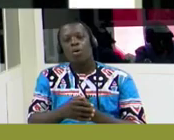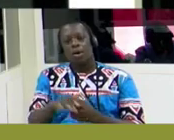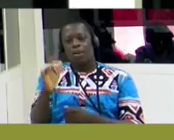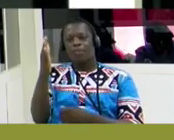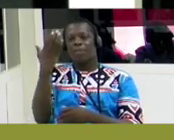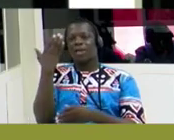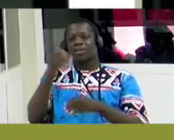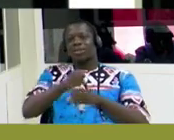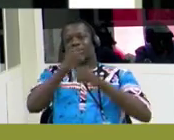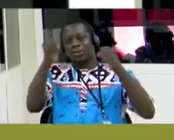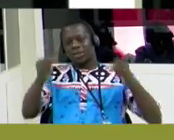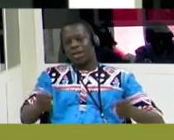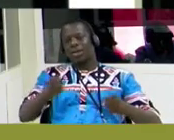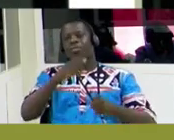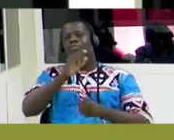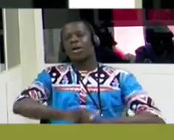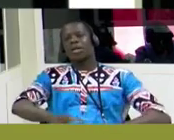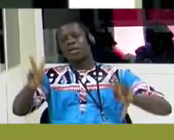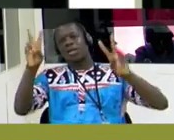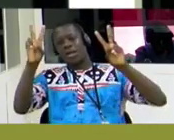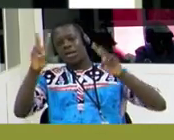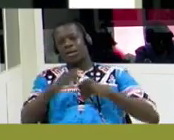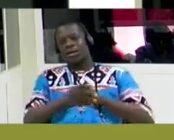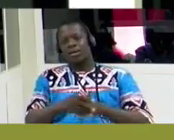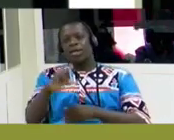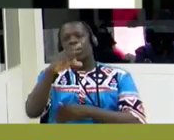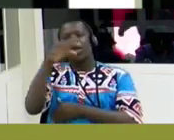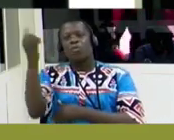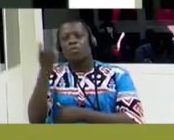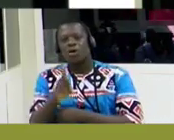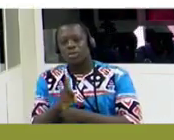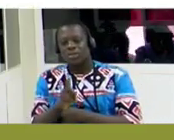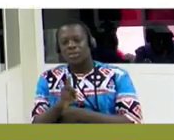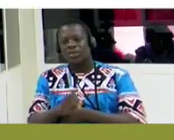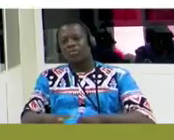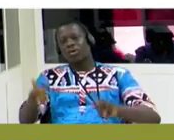chairman. What was his name? Yajame.